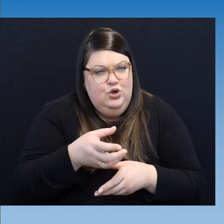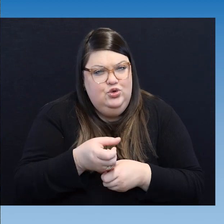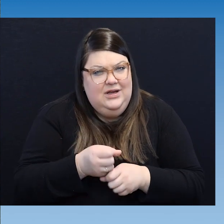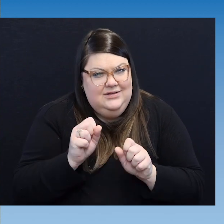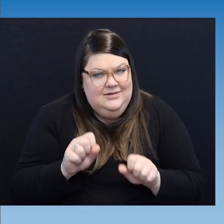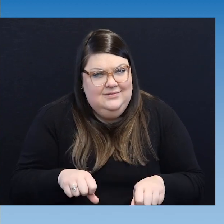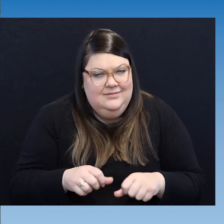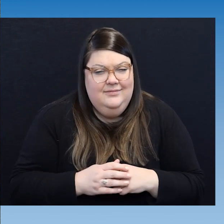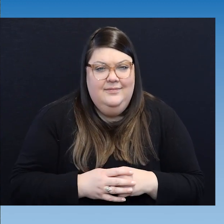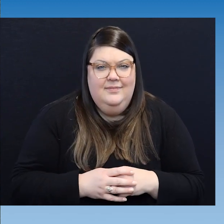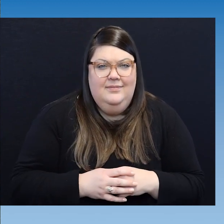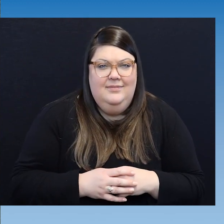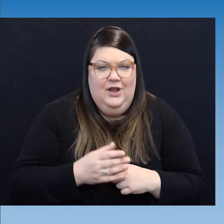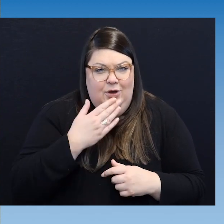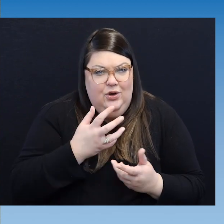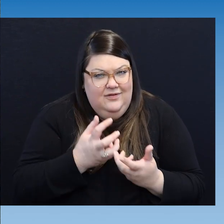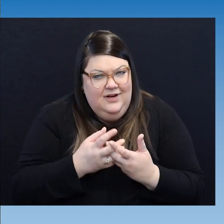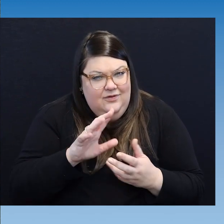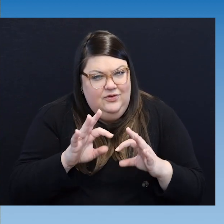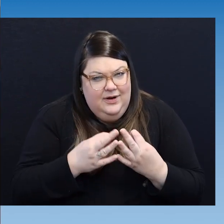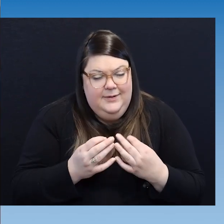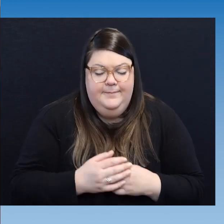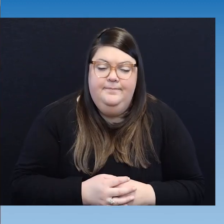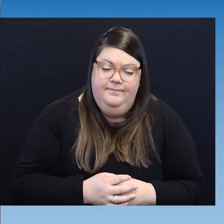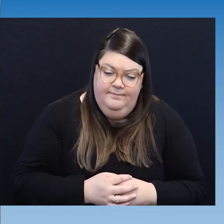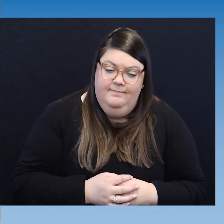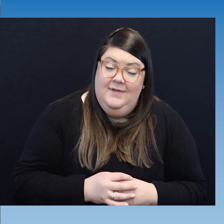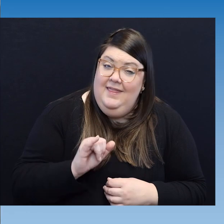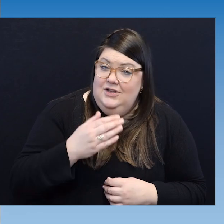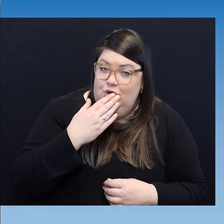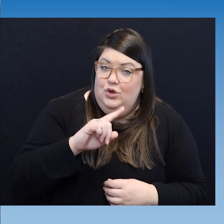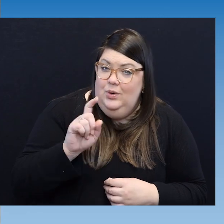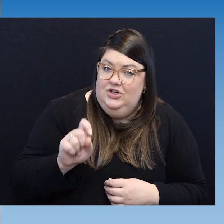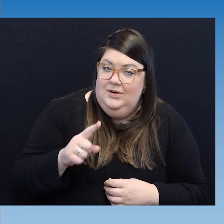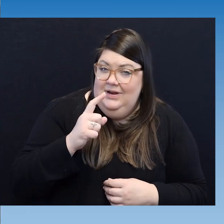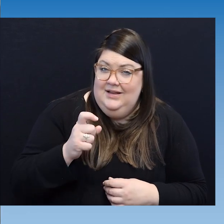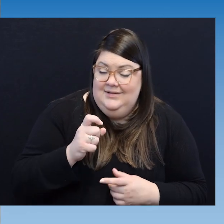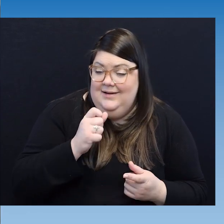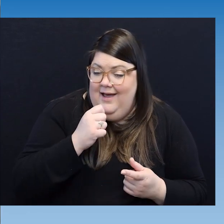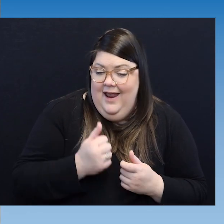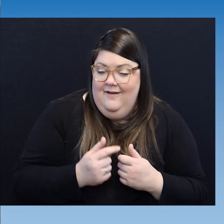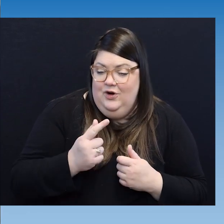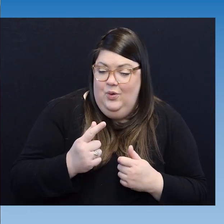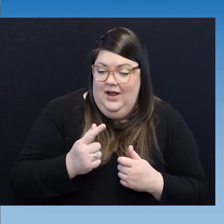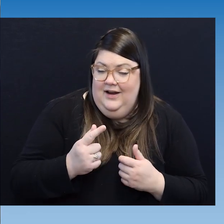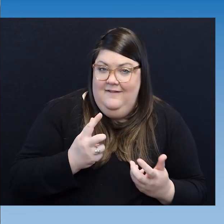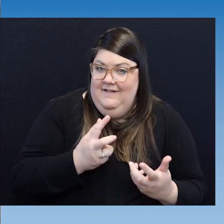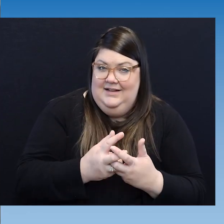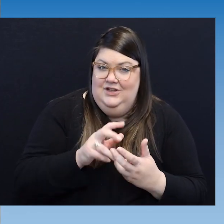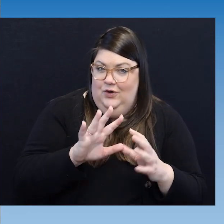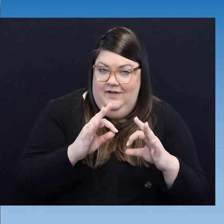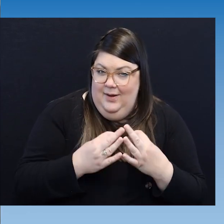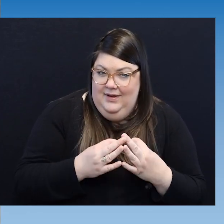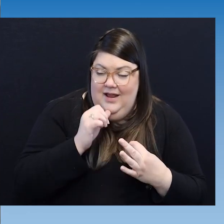can trust and that will be good with your family? I think that, that's a good one, because not everybody fits into the